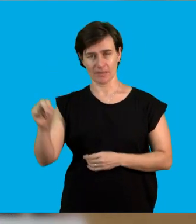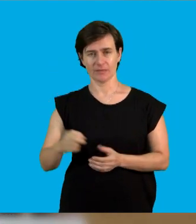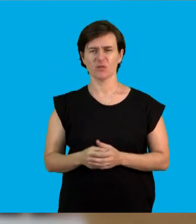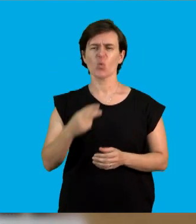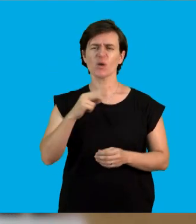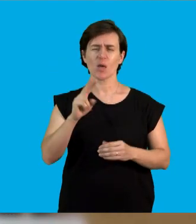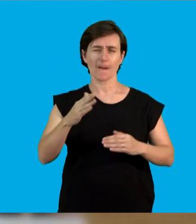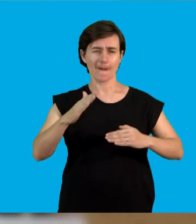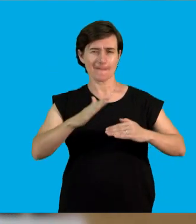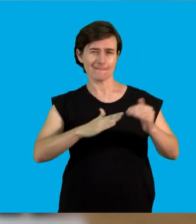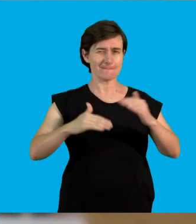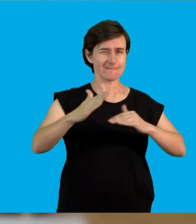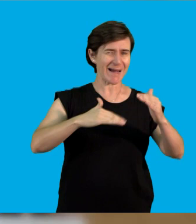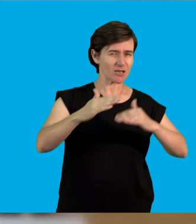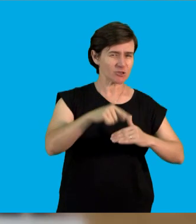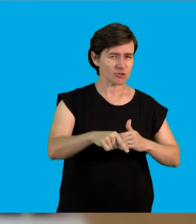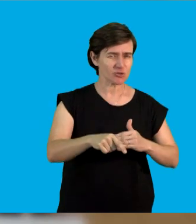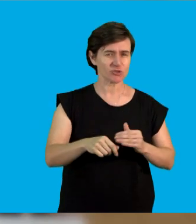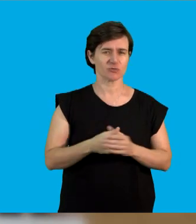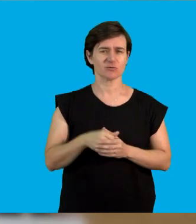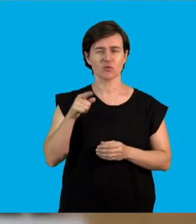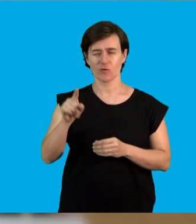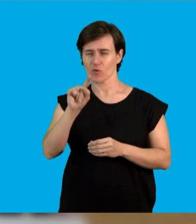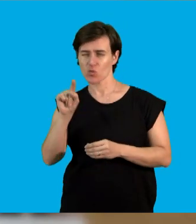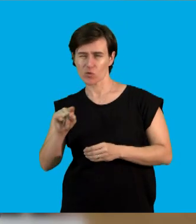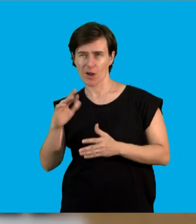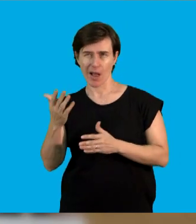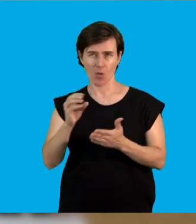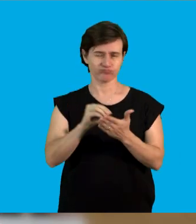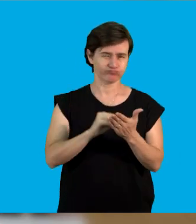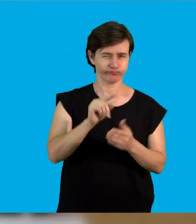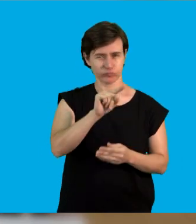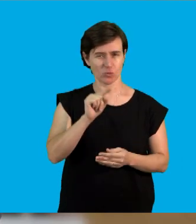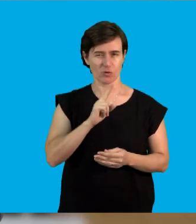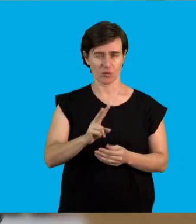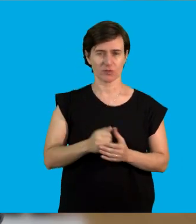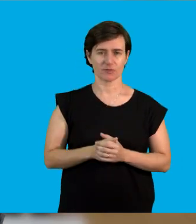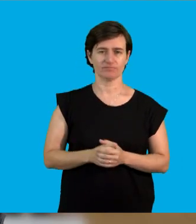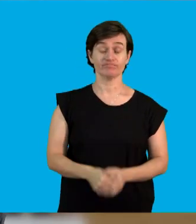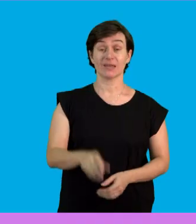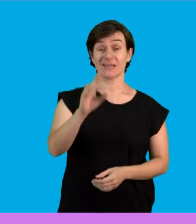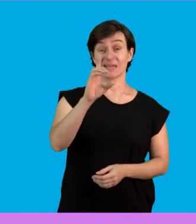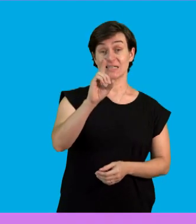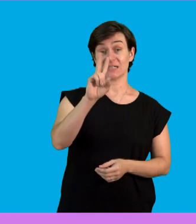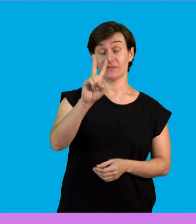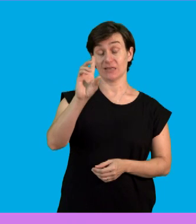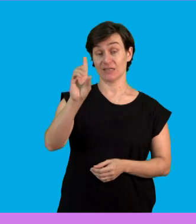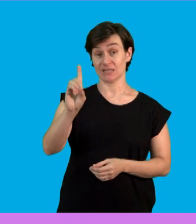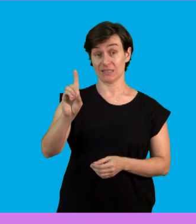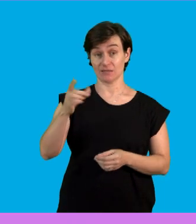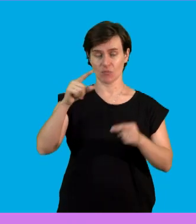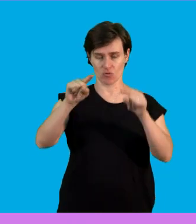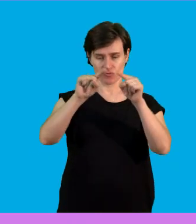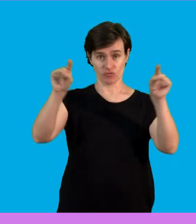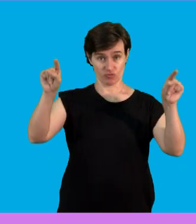at packaging, the practice and application questions. Let's get to that. A DVD box is in the shape